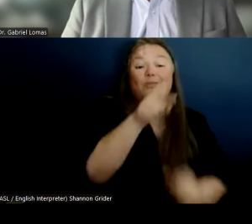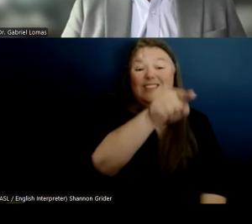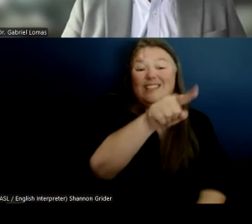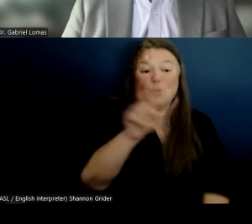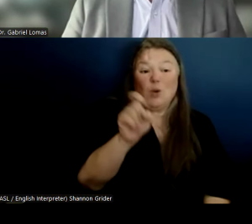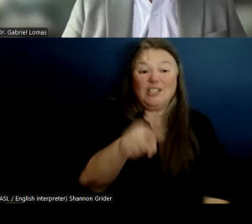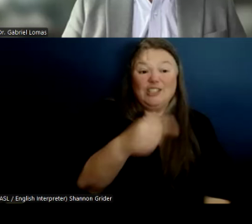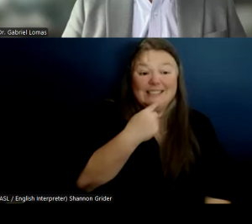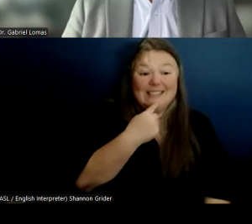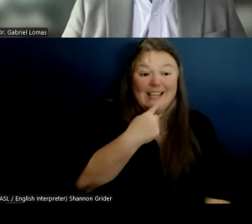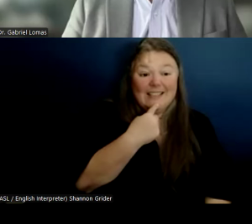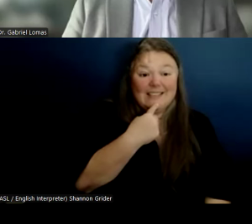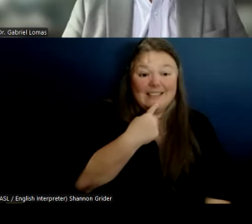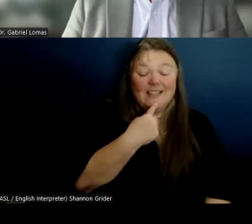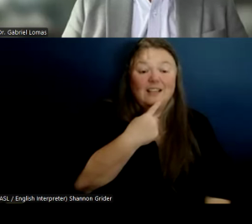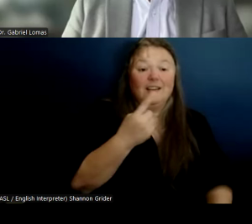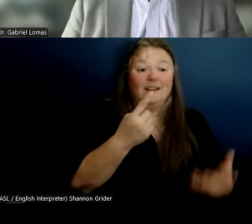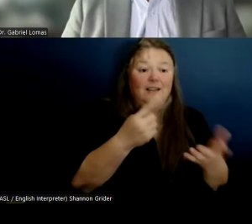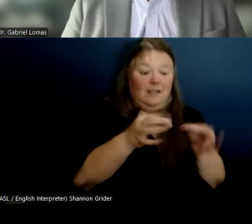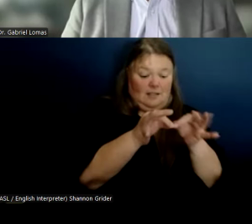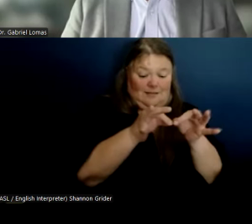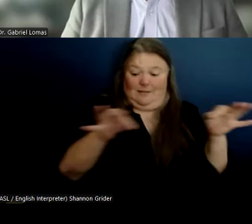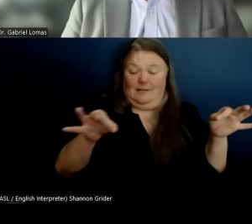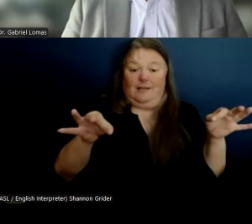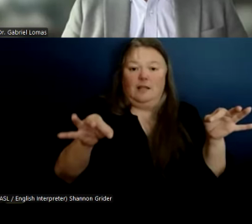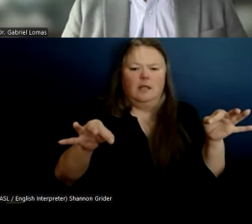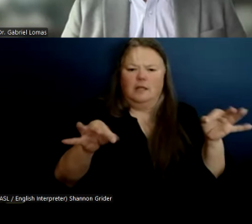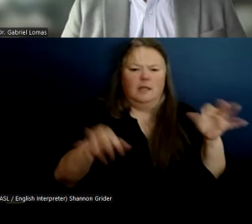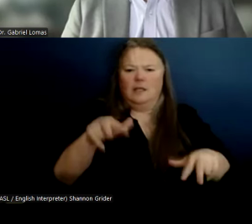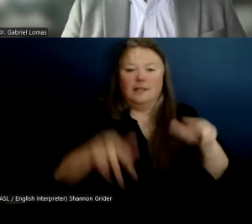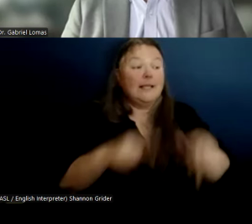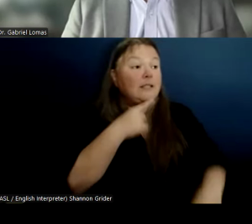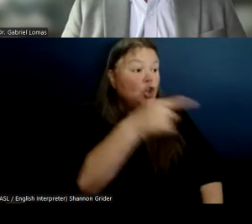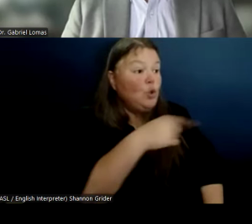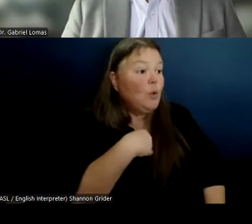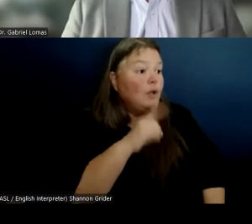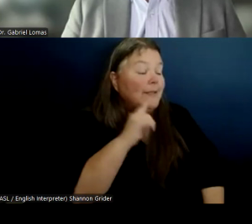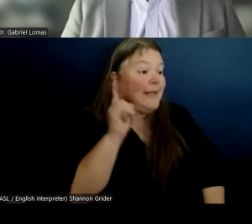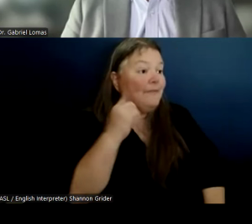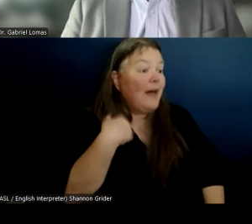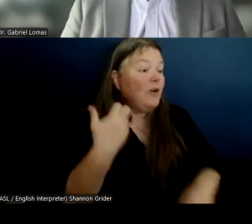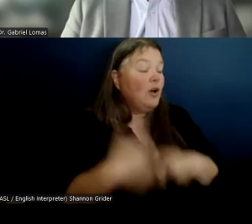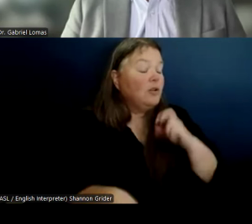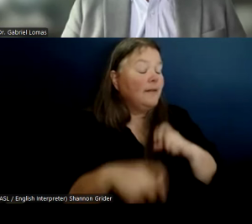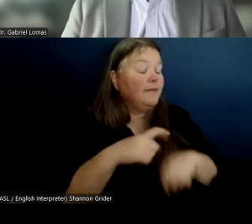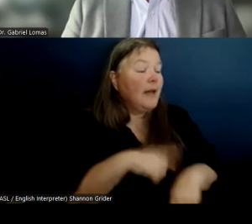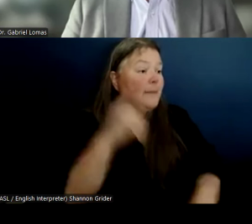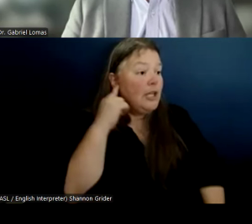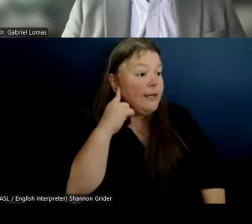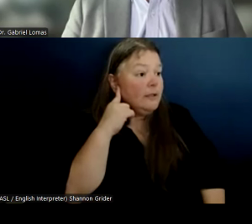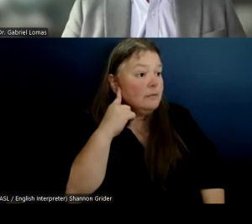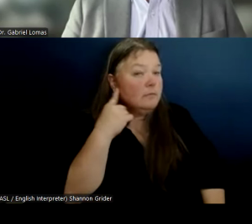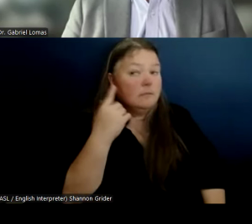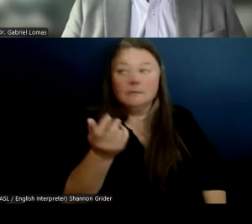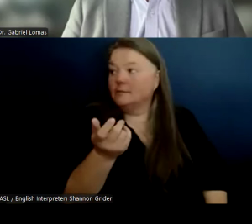worded is how a lot of the national data is collected. So it asks if you're deaf or have serious difficulty hearing, but it doesn't give us the